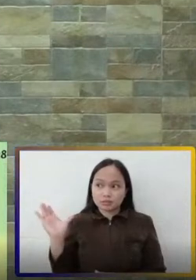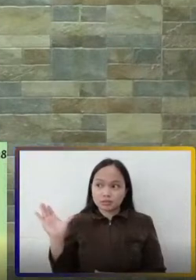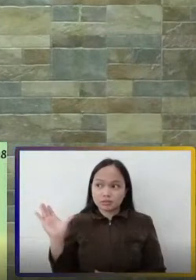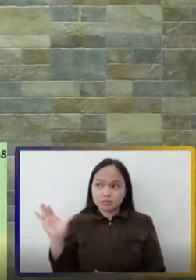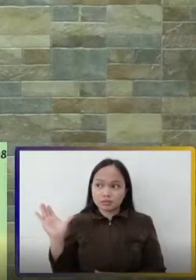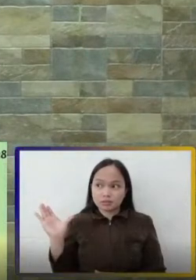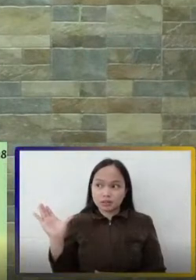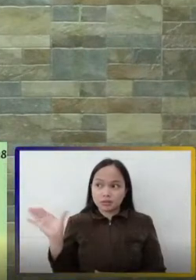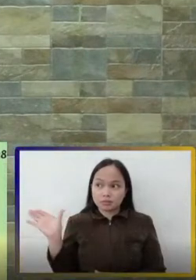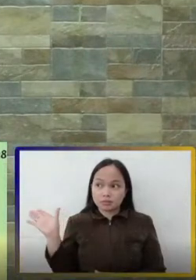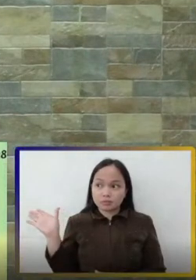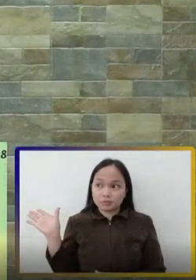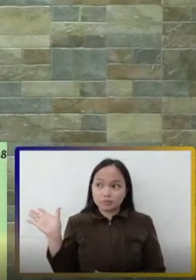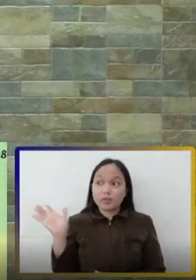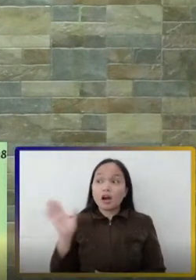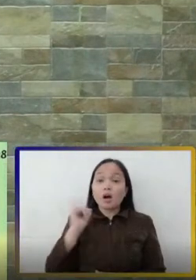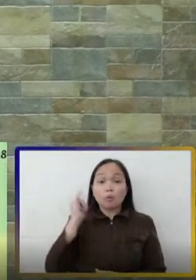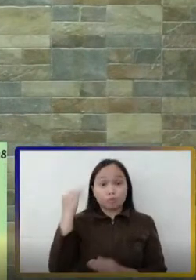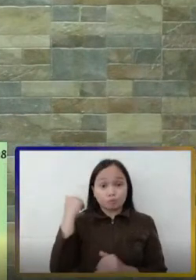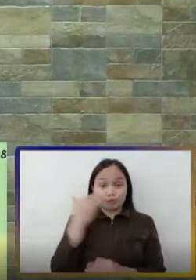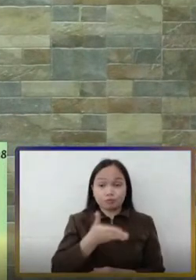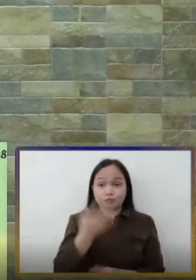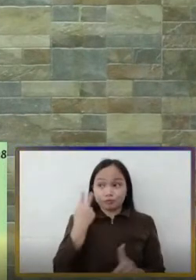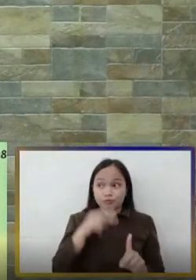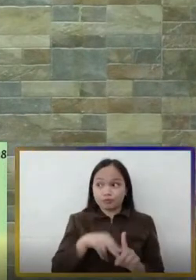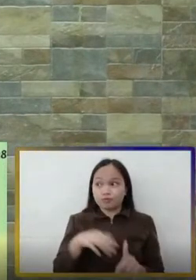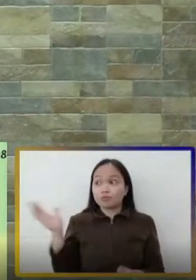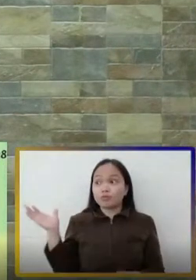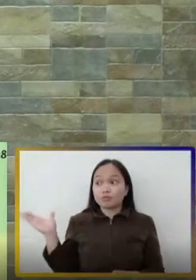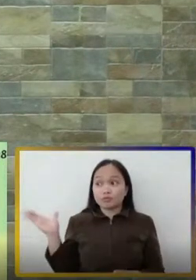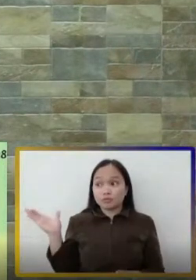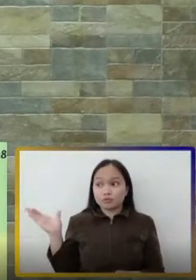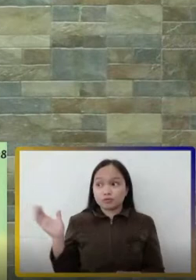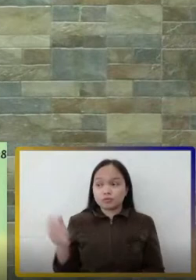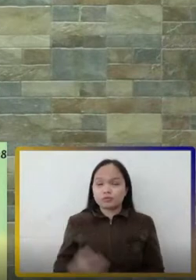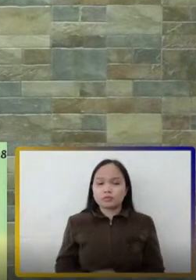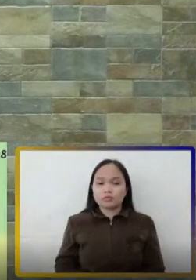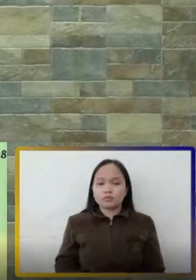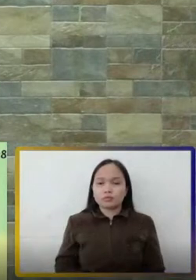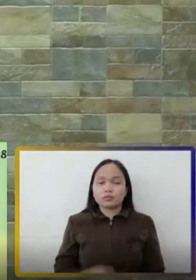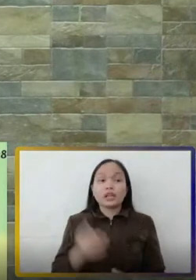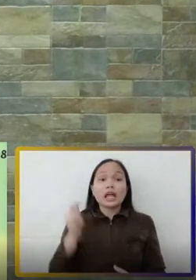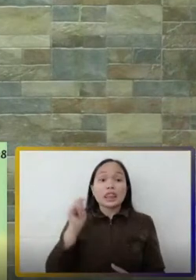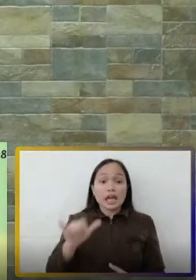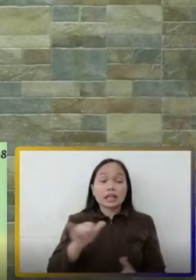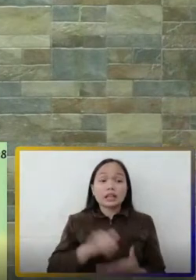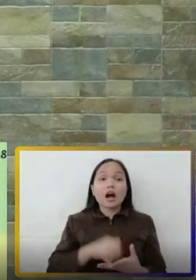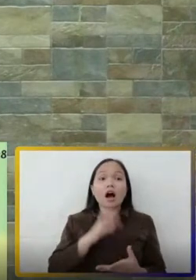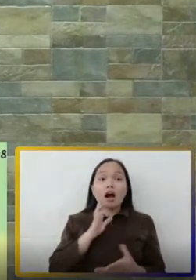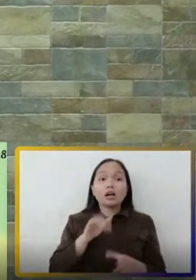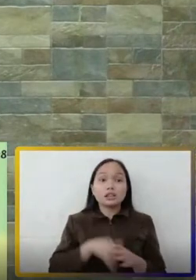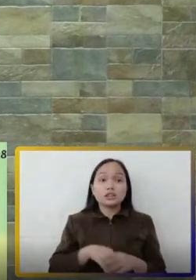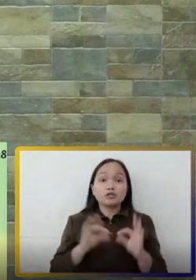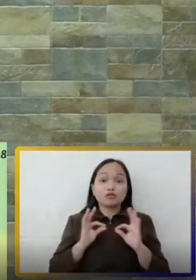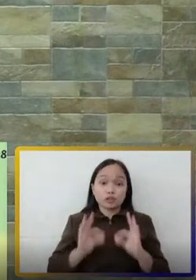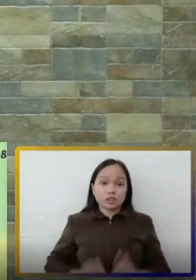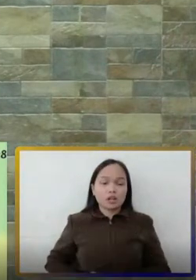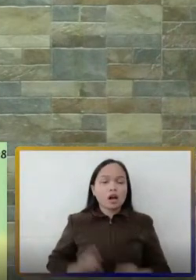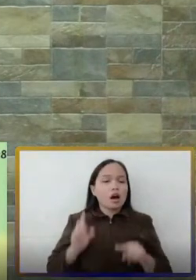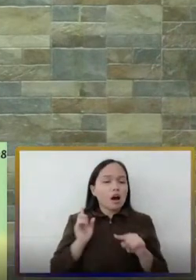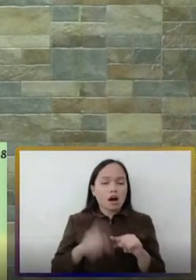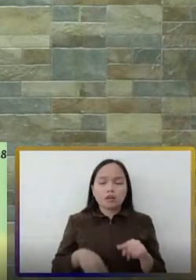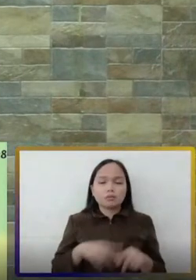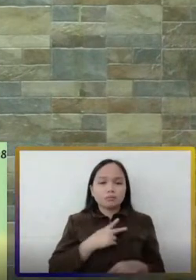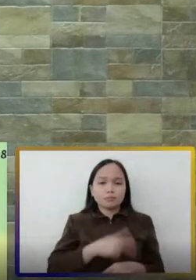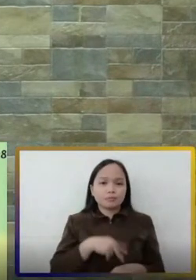I hope you will mark that praise right there. Mark that verse. They that are in the flesh cannot please